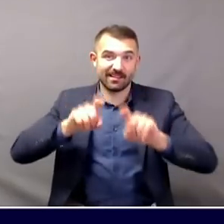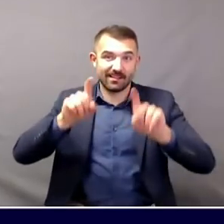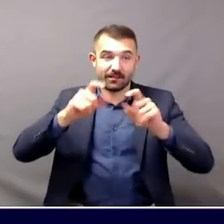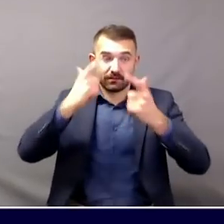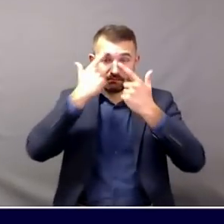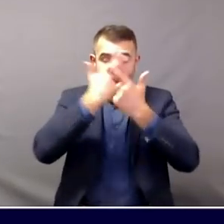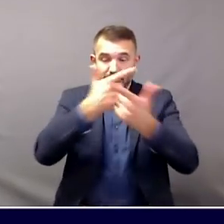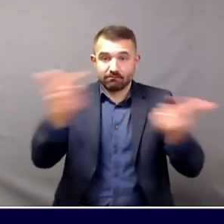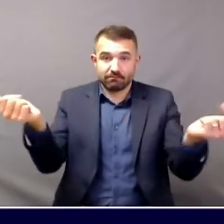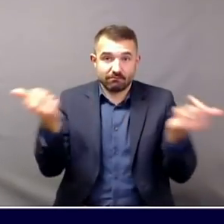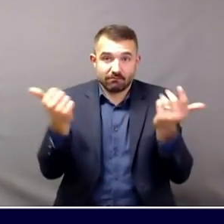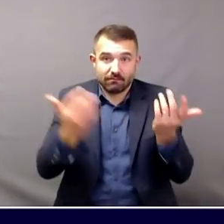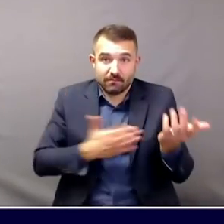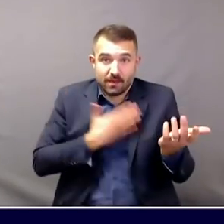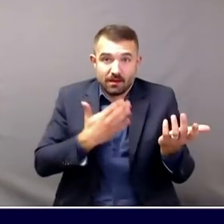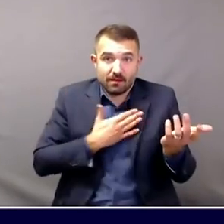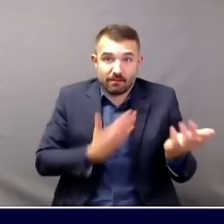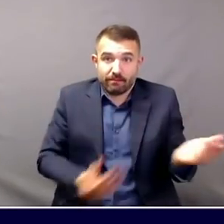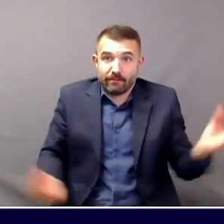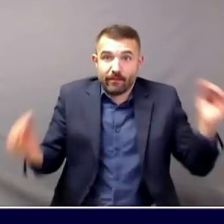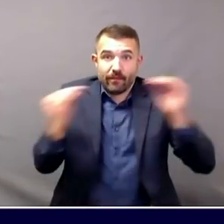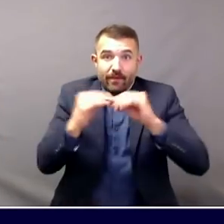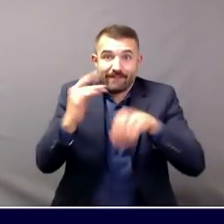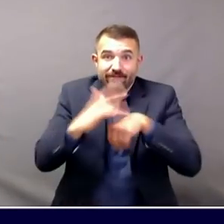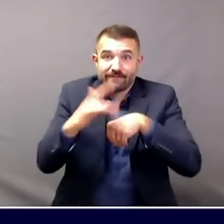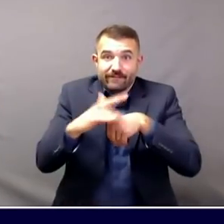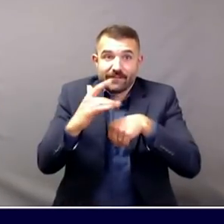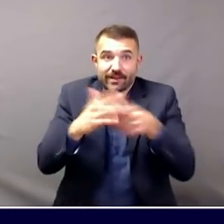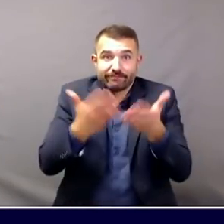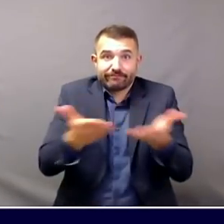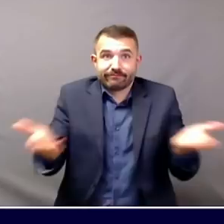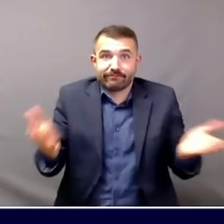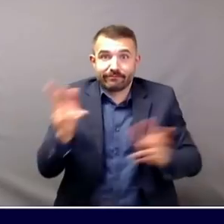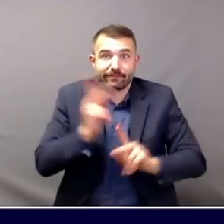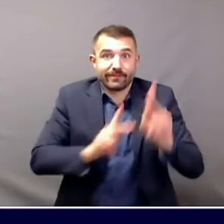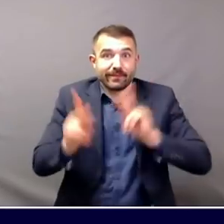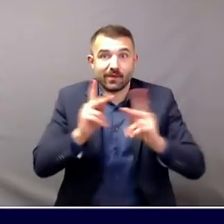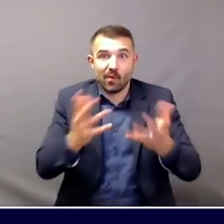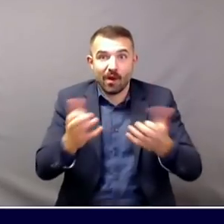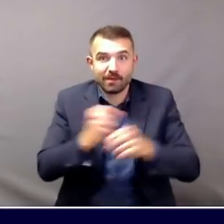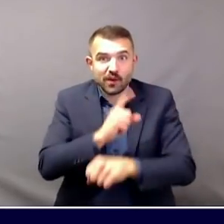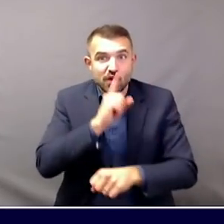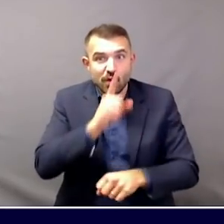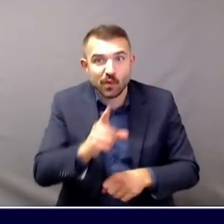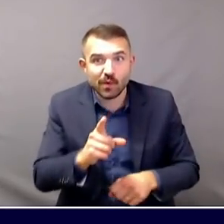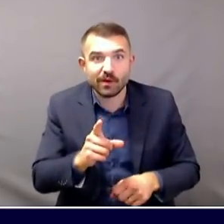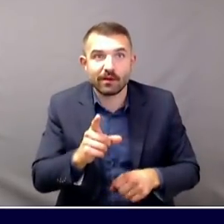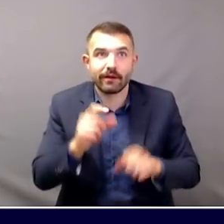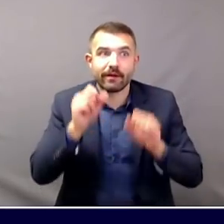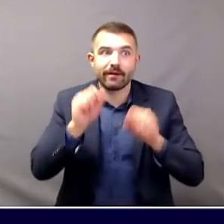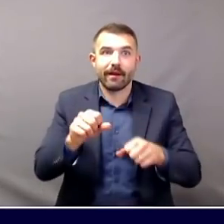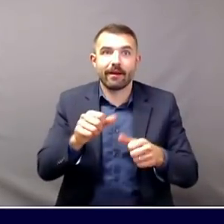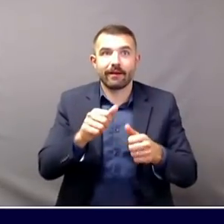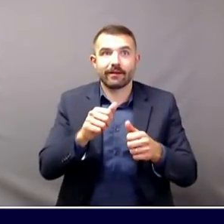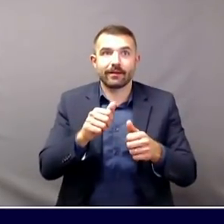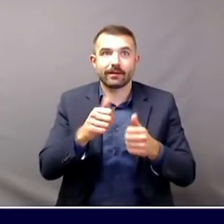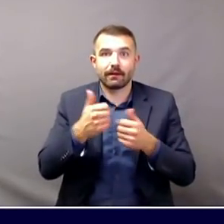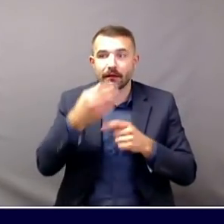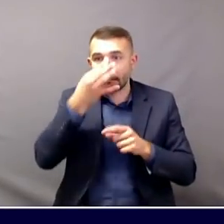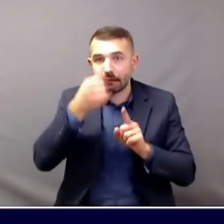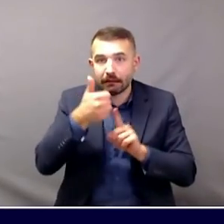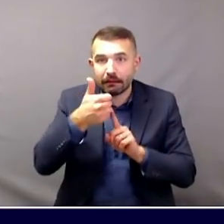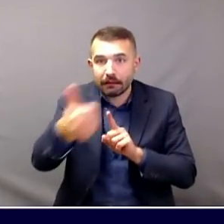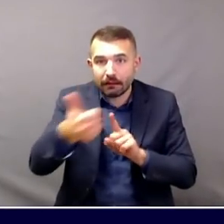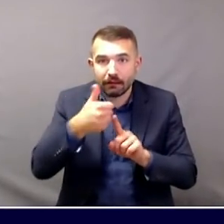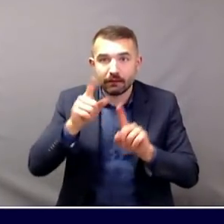still want to make sure that people have ready access, that they don't have to travel that far. Again, we think we've done a pretty good job with our swab and